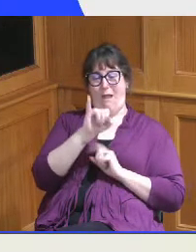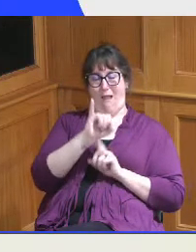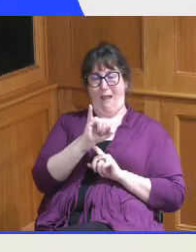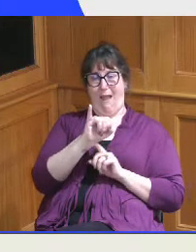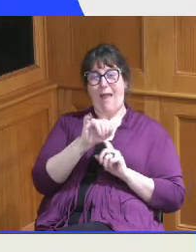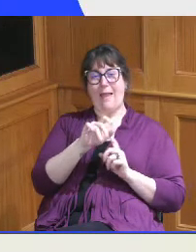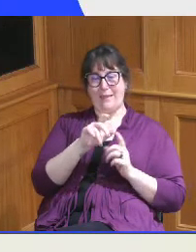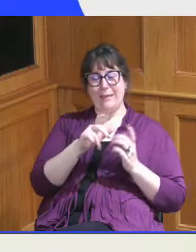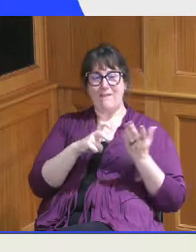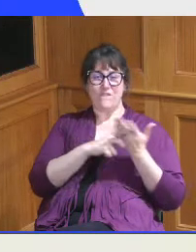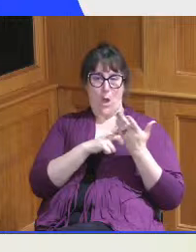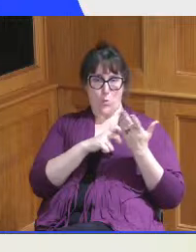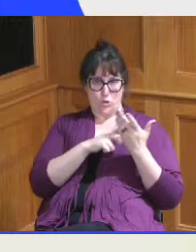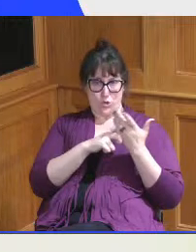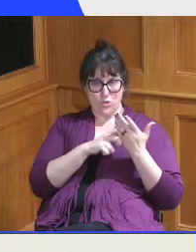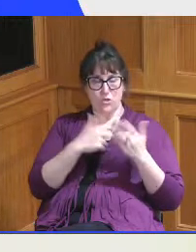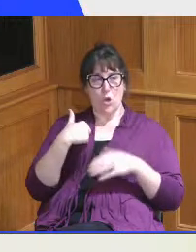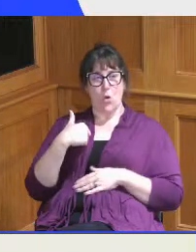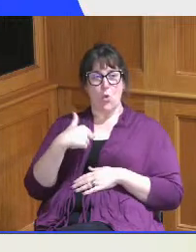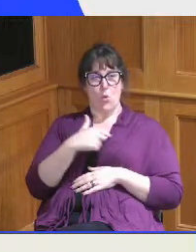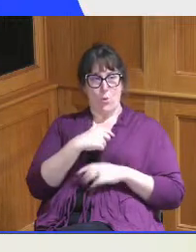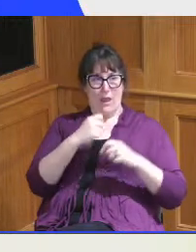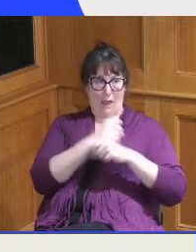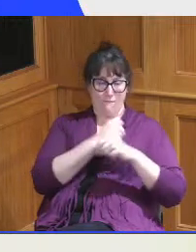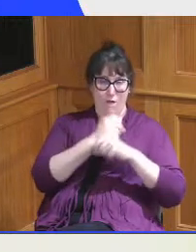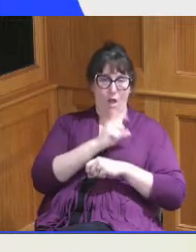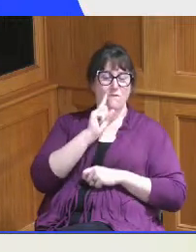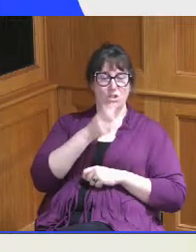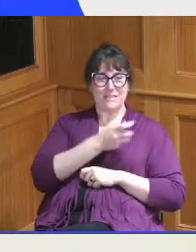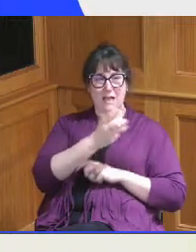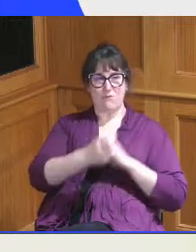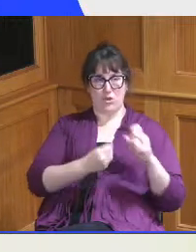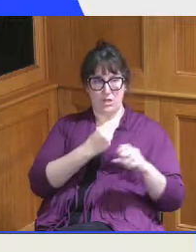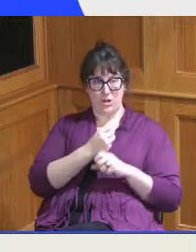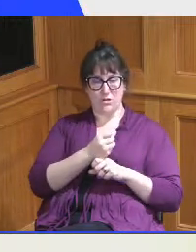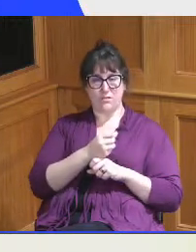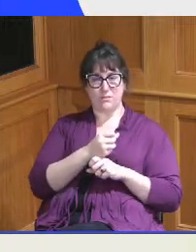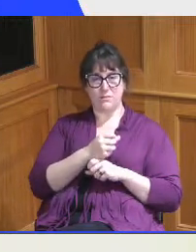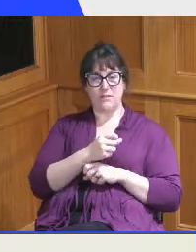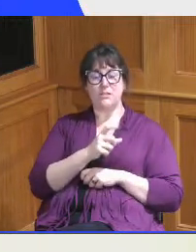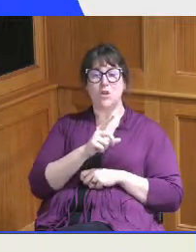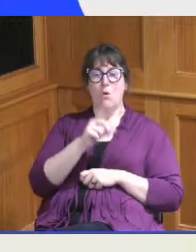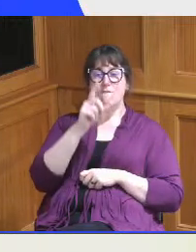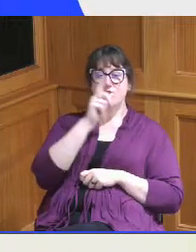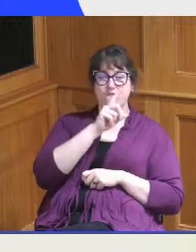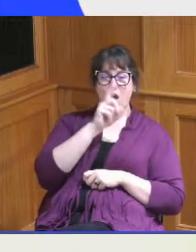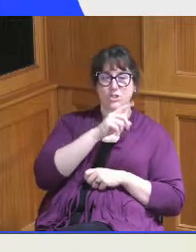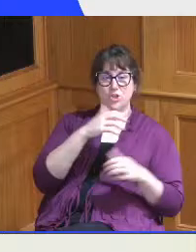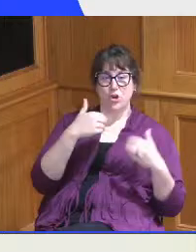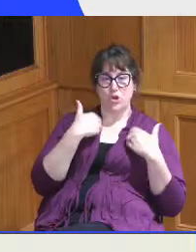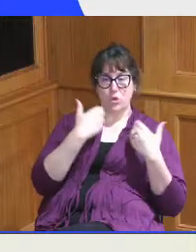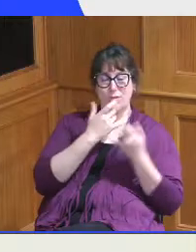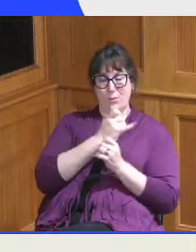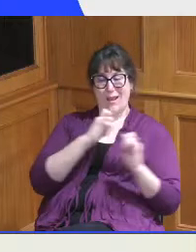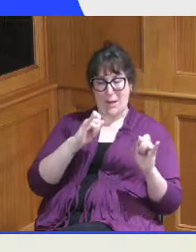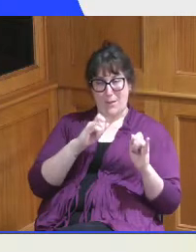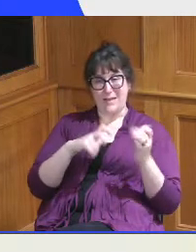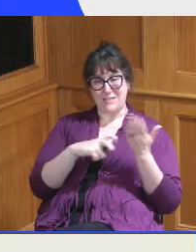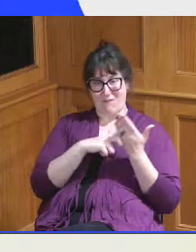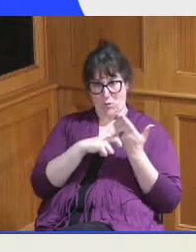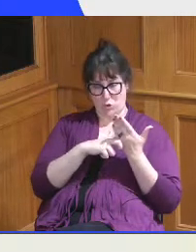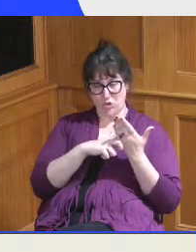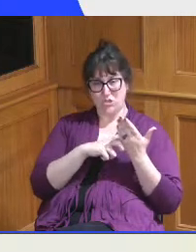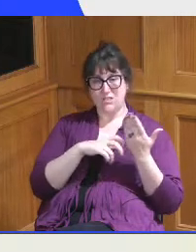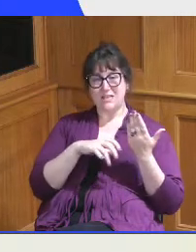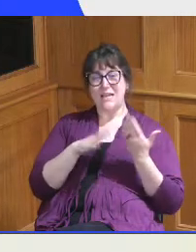youth and alumni fought for 7 years for FYI vouchers. That stands for Foster Youth to Independence vouchers. It's essentially